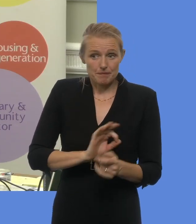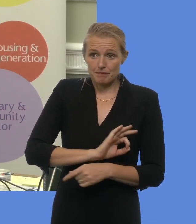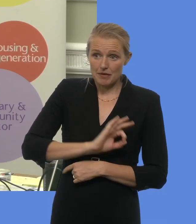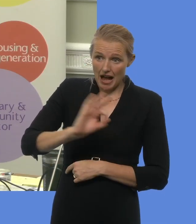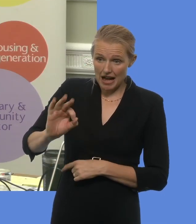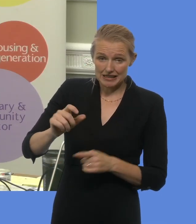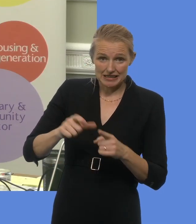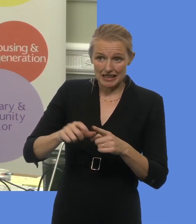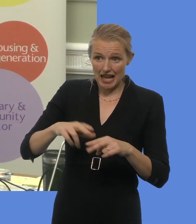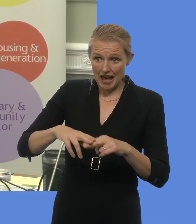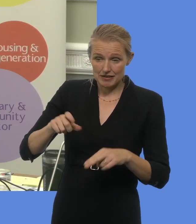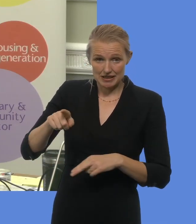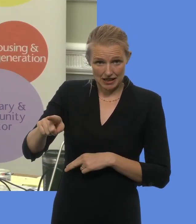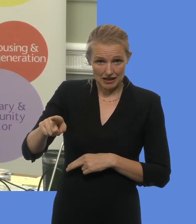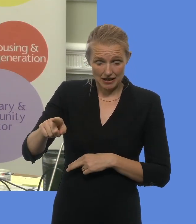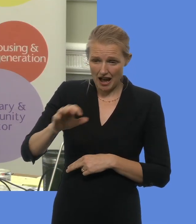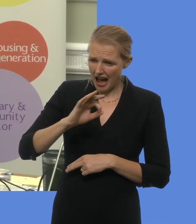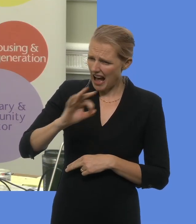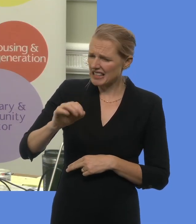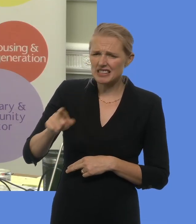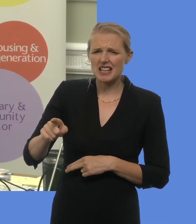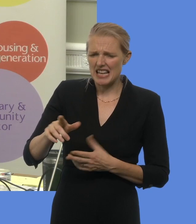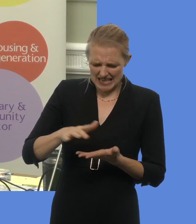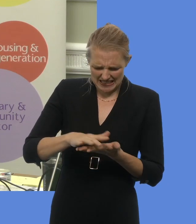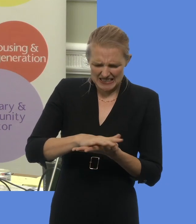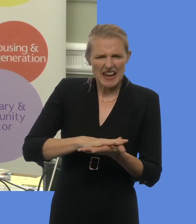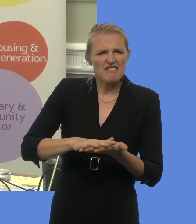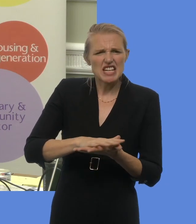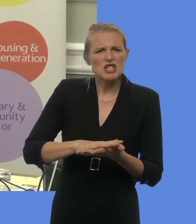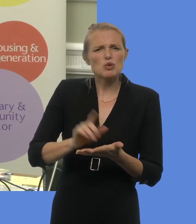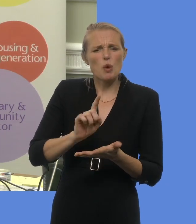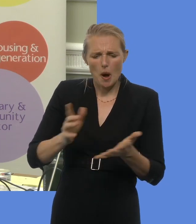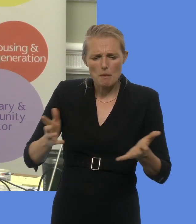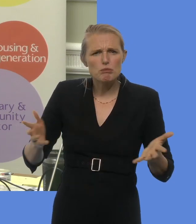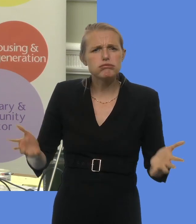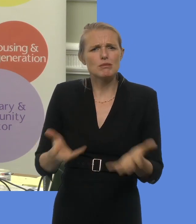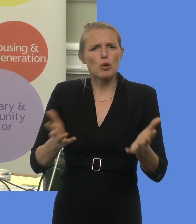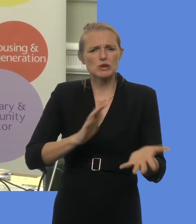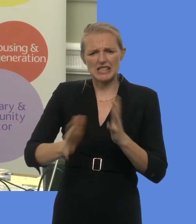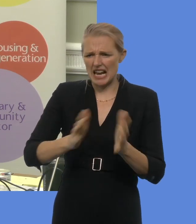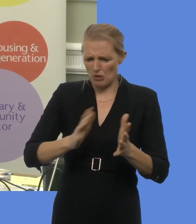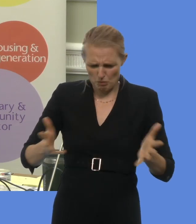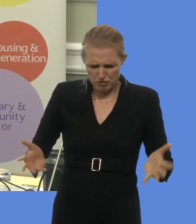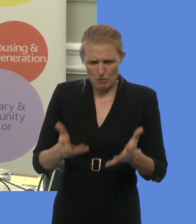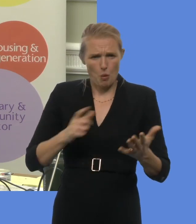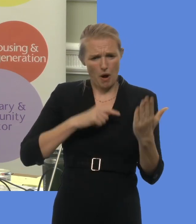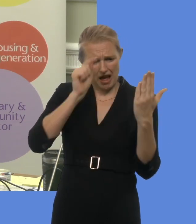as well to ask for their definition of promotion in regards to the entire bill.